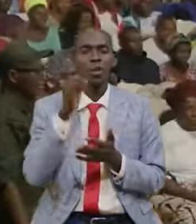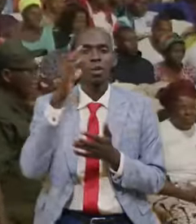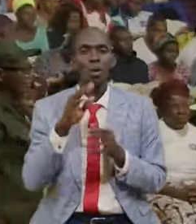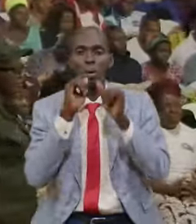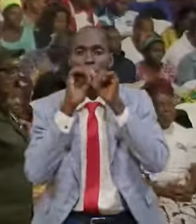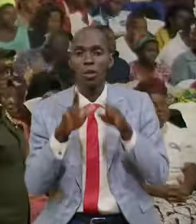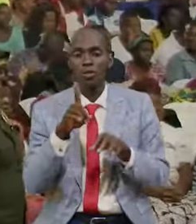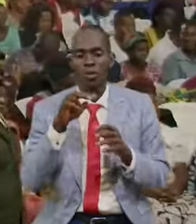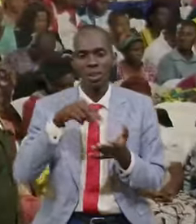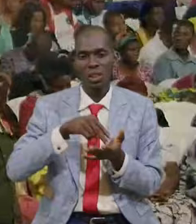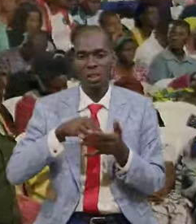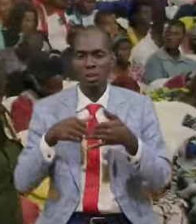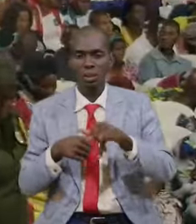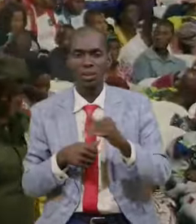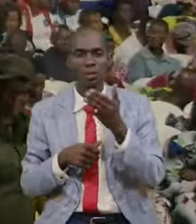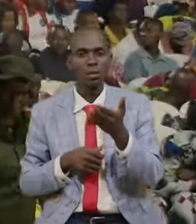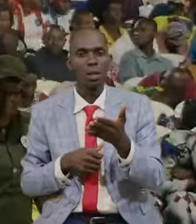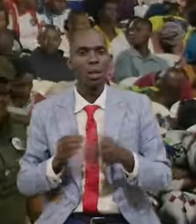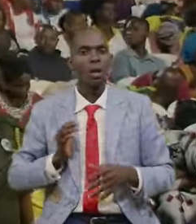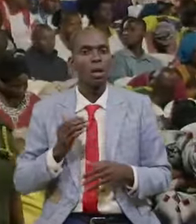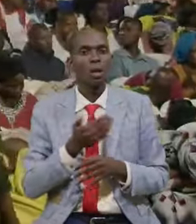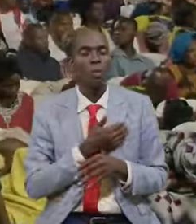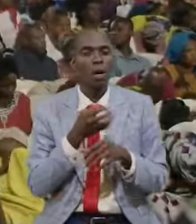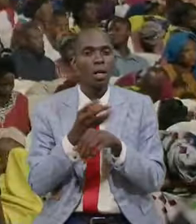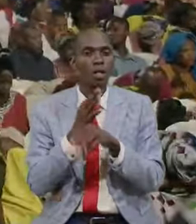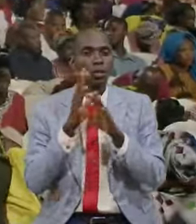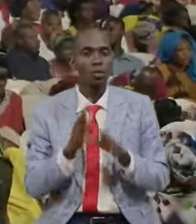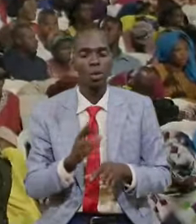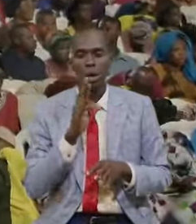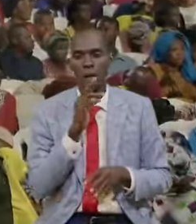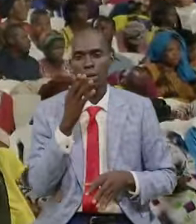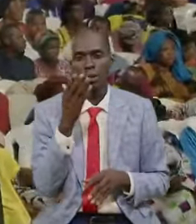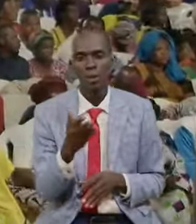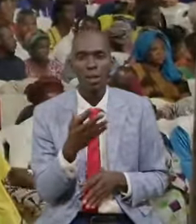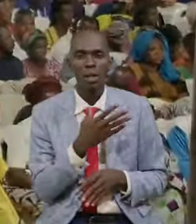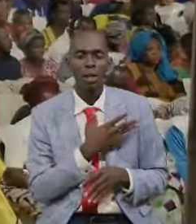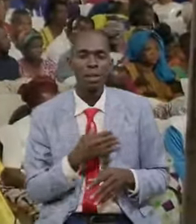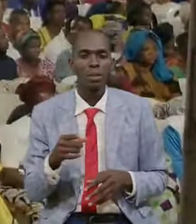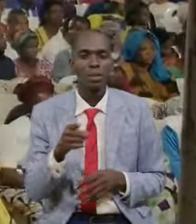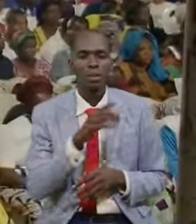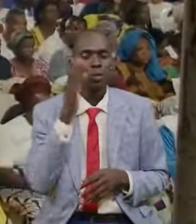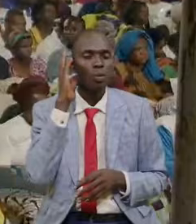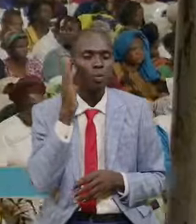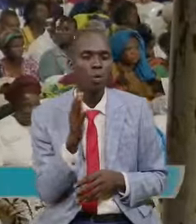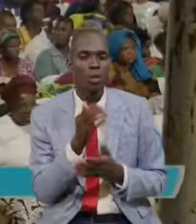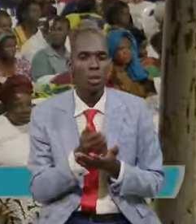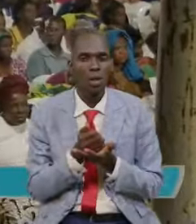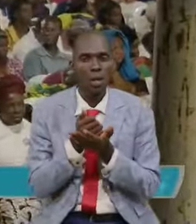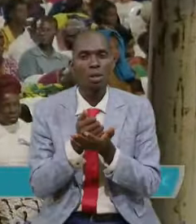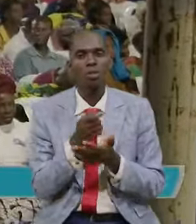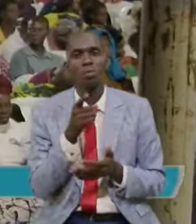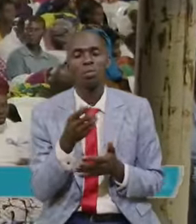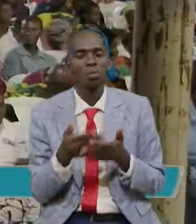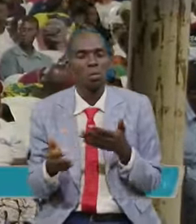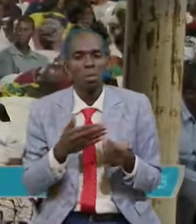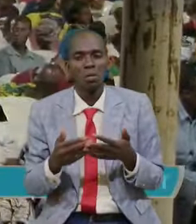on standing. Our counselors are there and they will, you know, help you. Whatever question